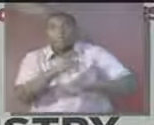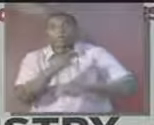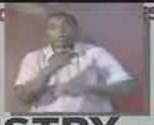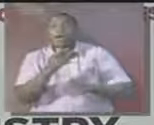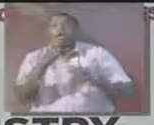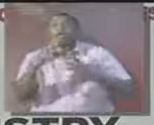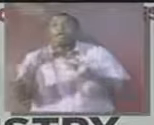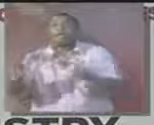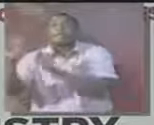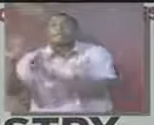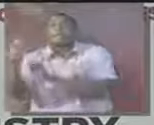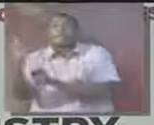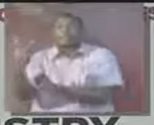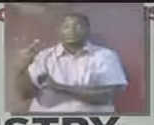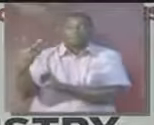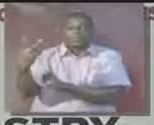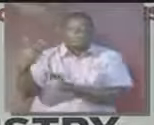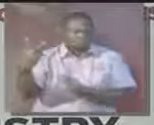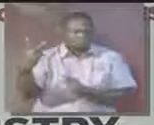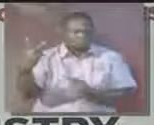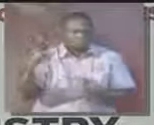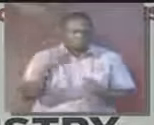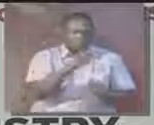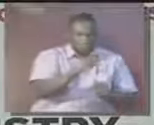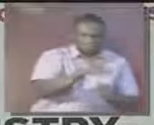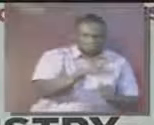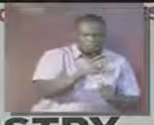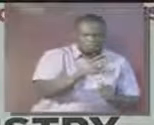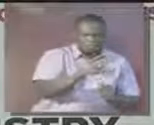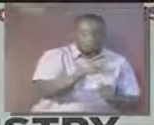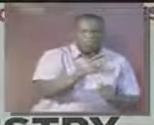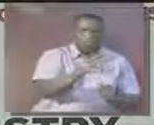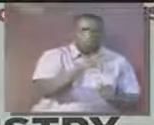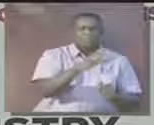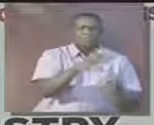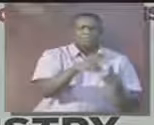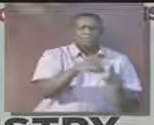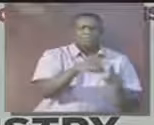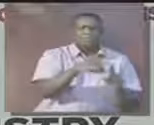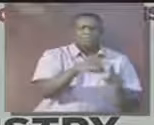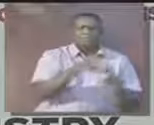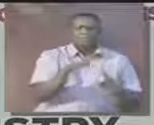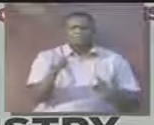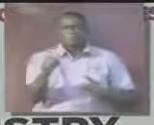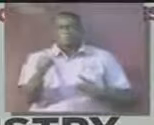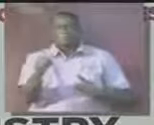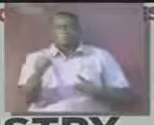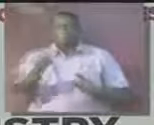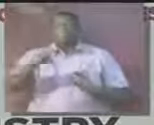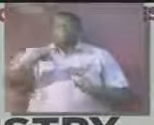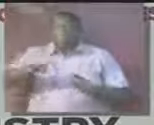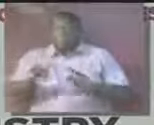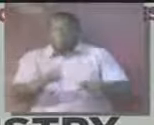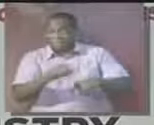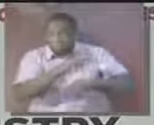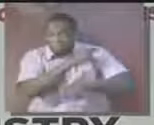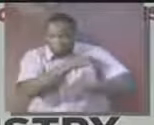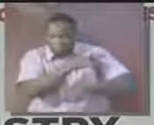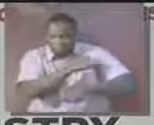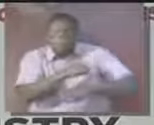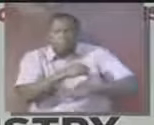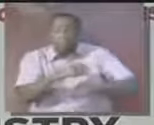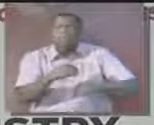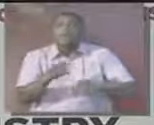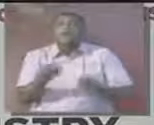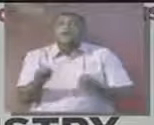Yes, we can add more beds. Yes, we could add more hospitals, but there is a limit to the human